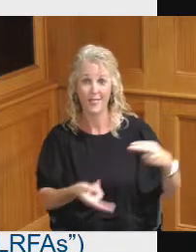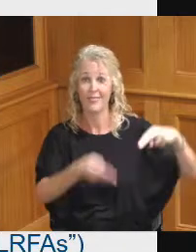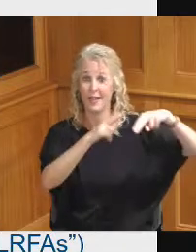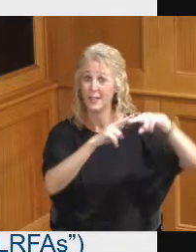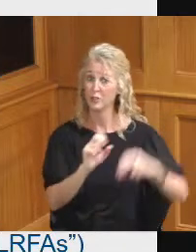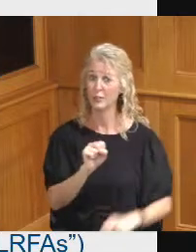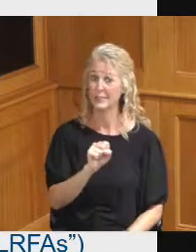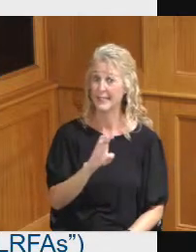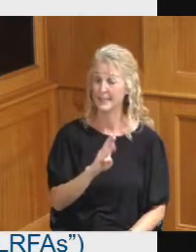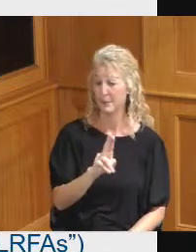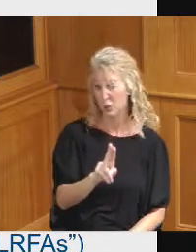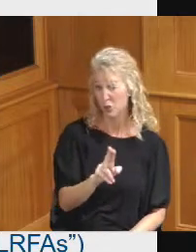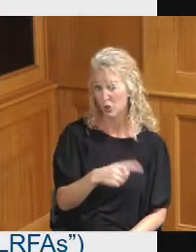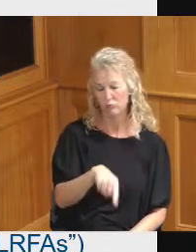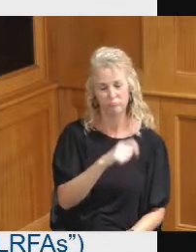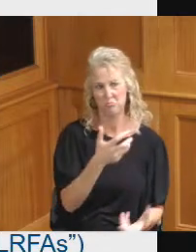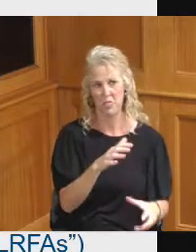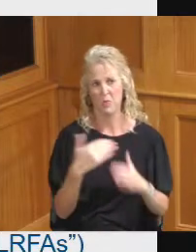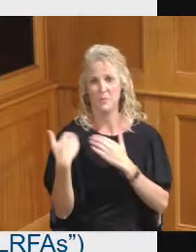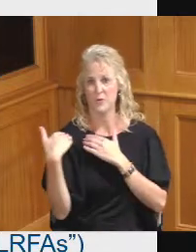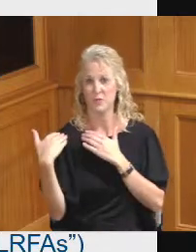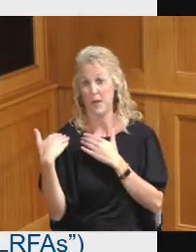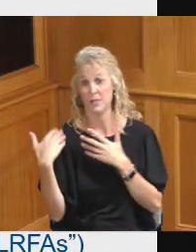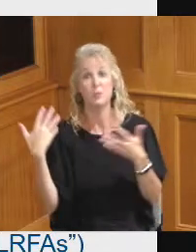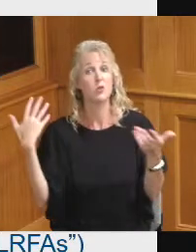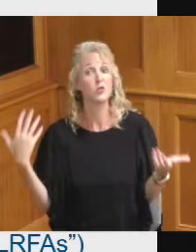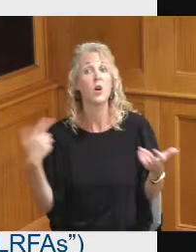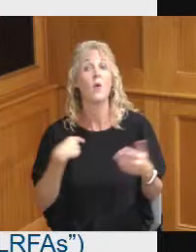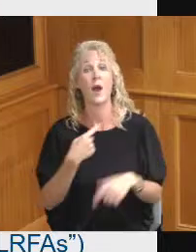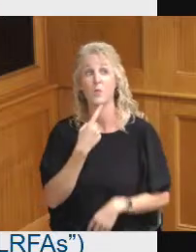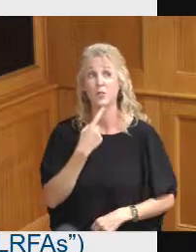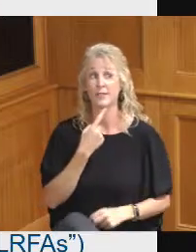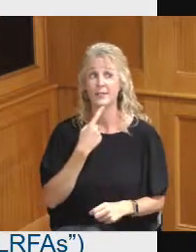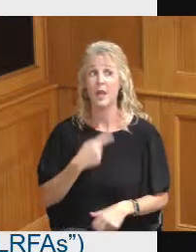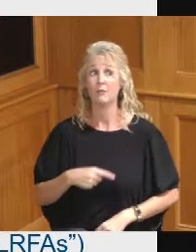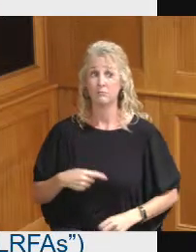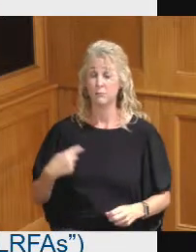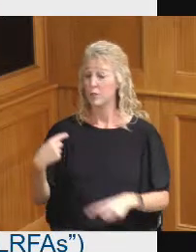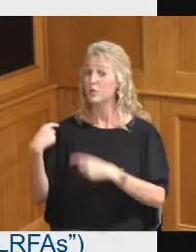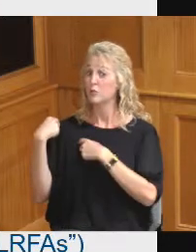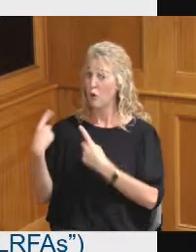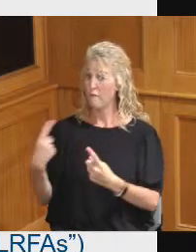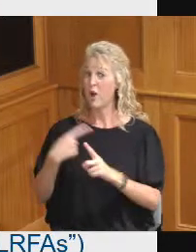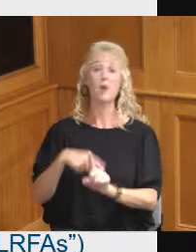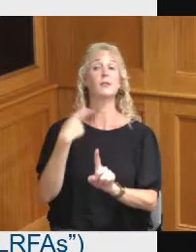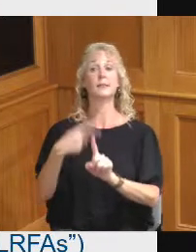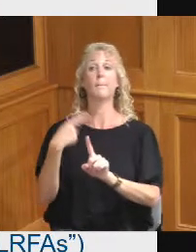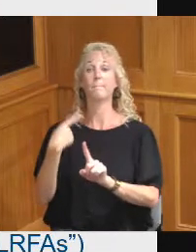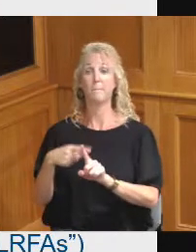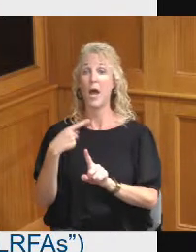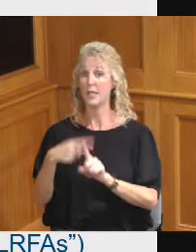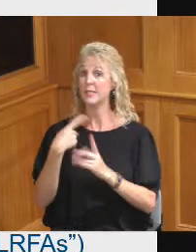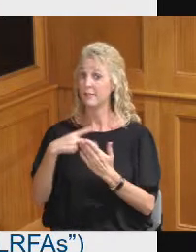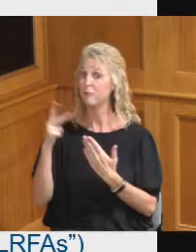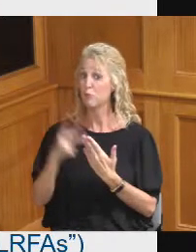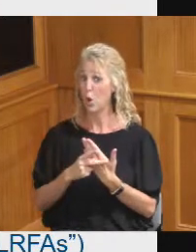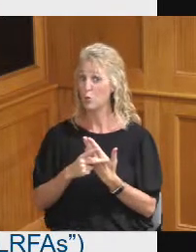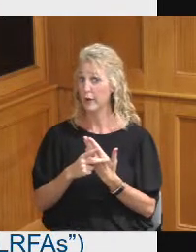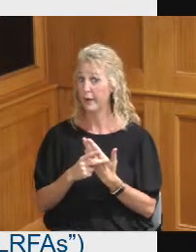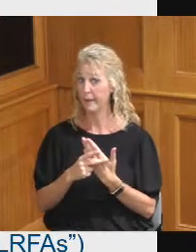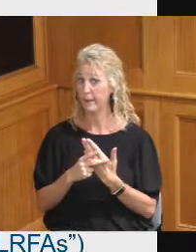their area. So I'm going to say it's a very positive, both